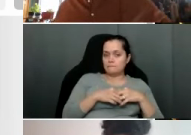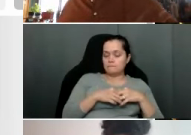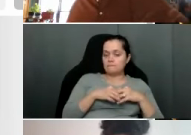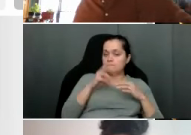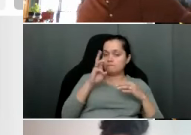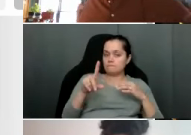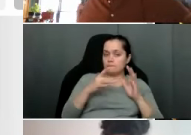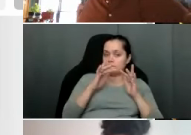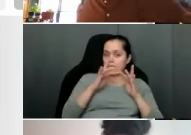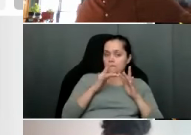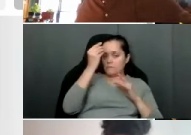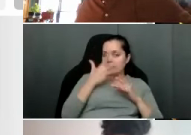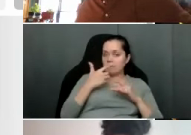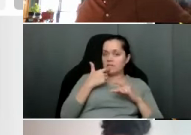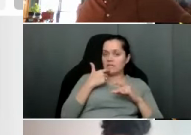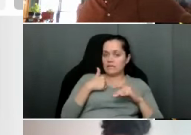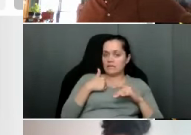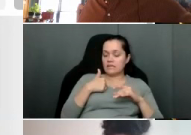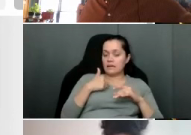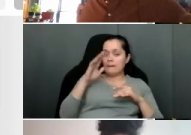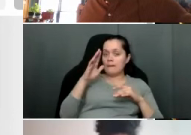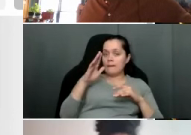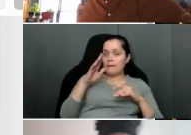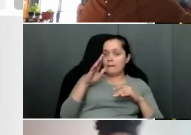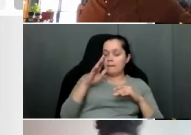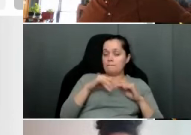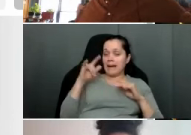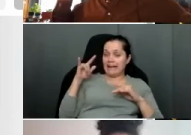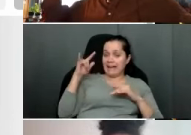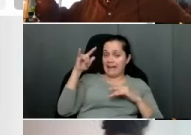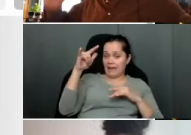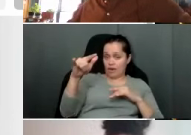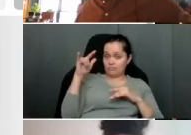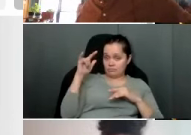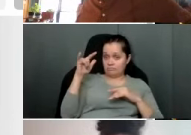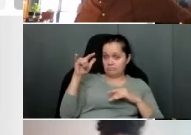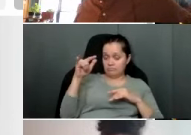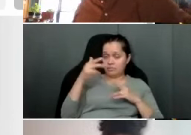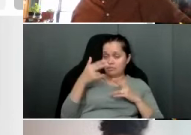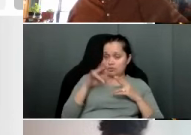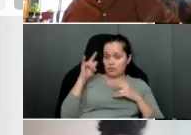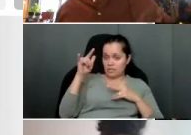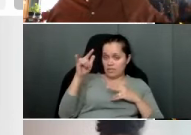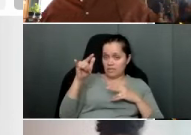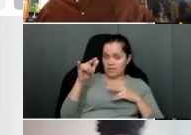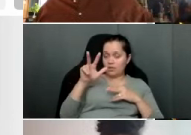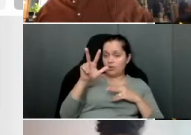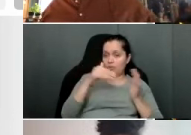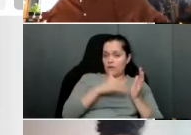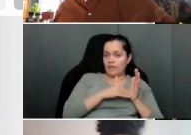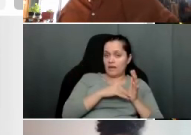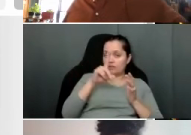Well, the website tells us that by air, as the crow flies, the shortest distance would be